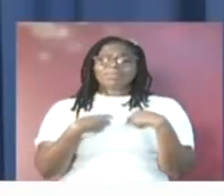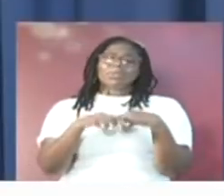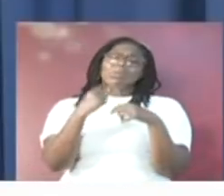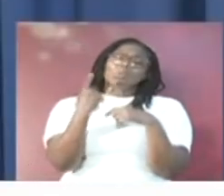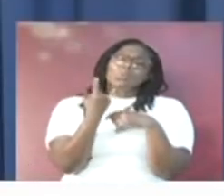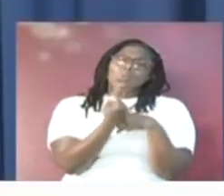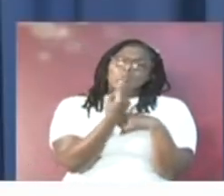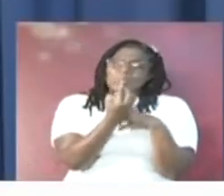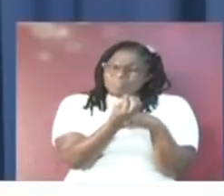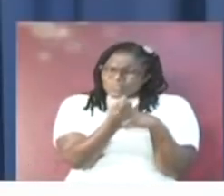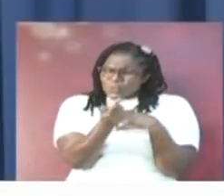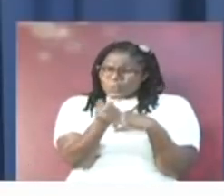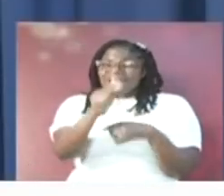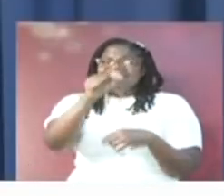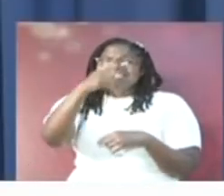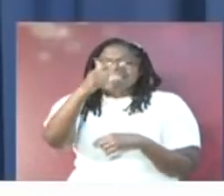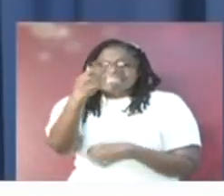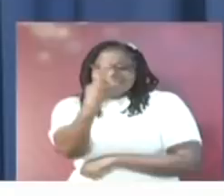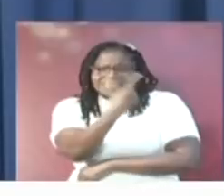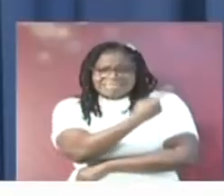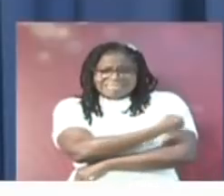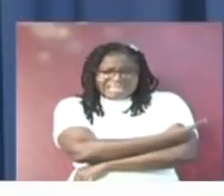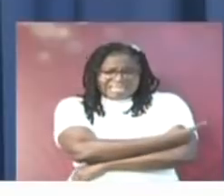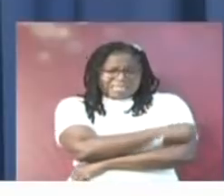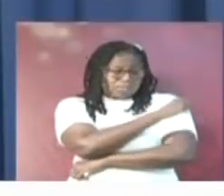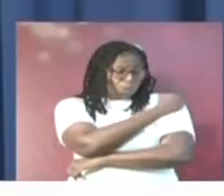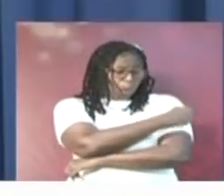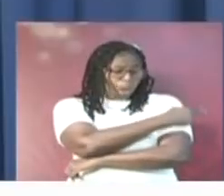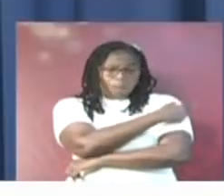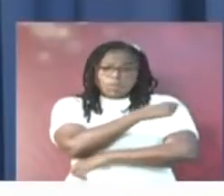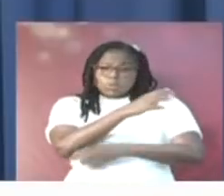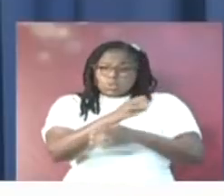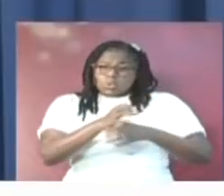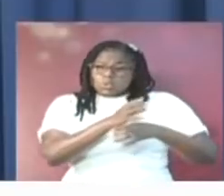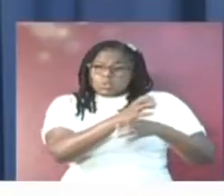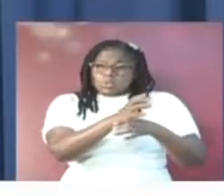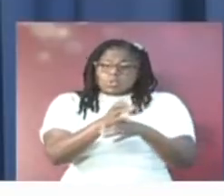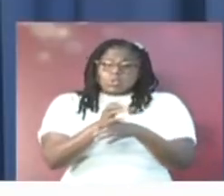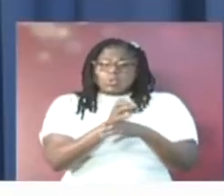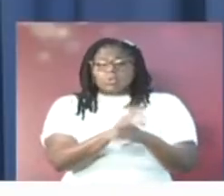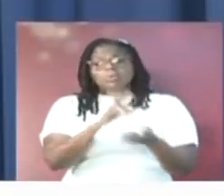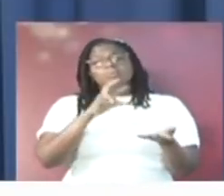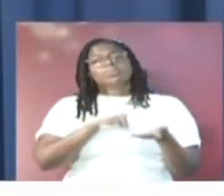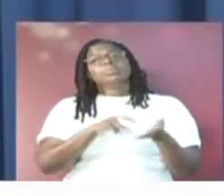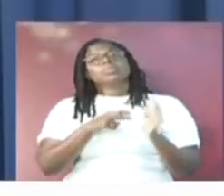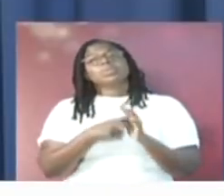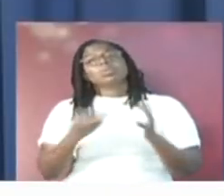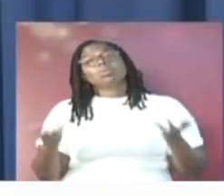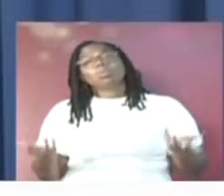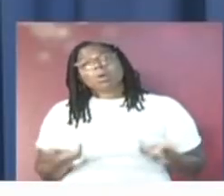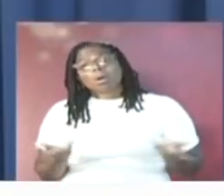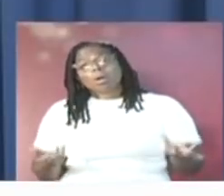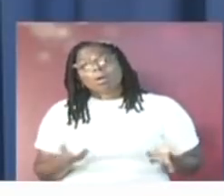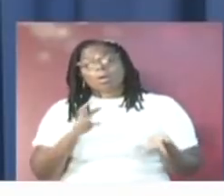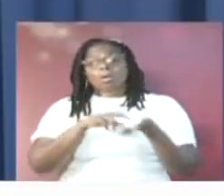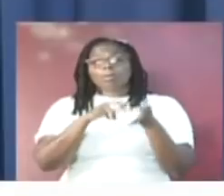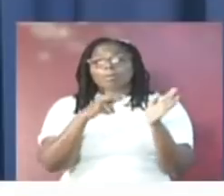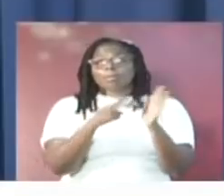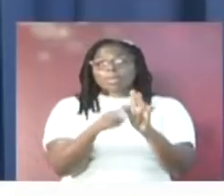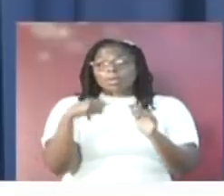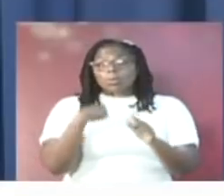left for you in the parallel healthcare system. It means if as a society we don't